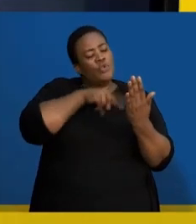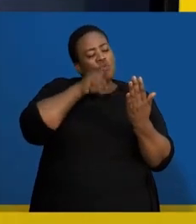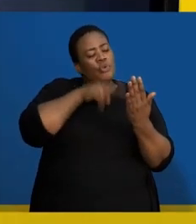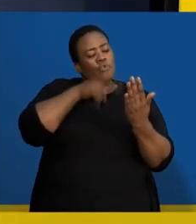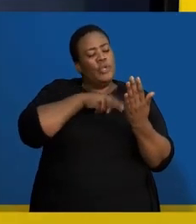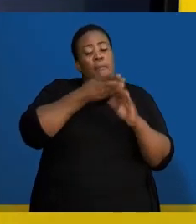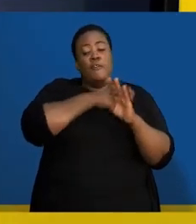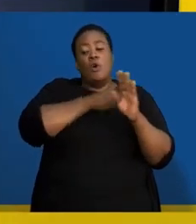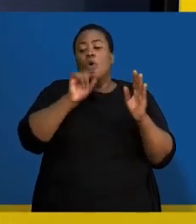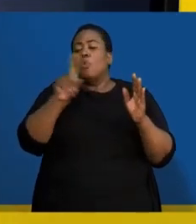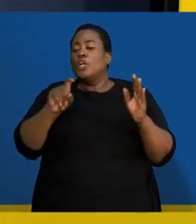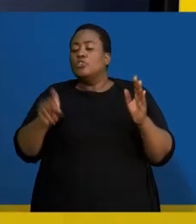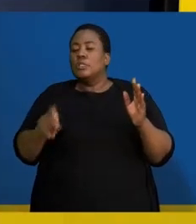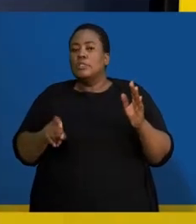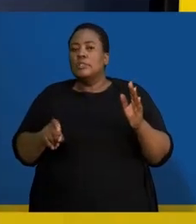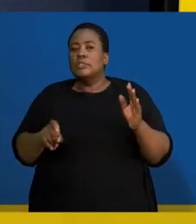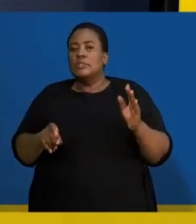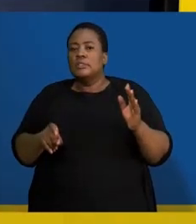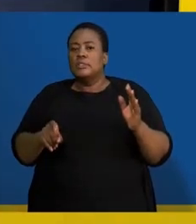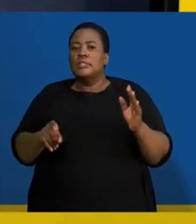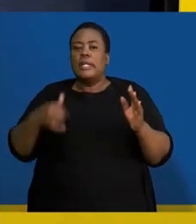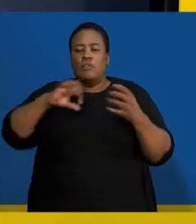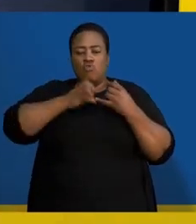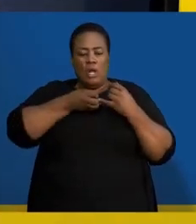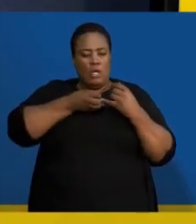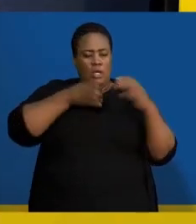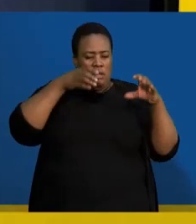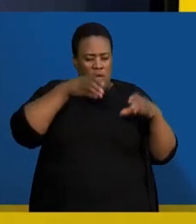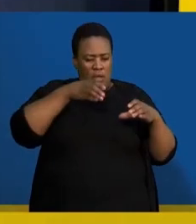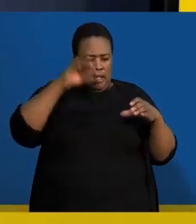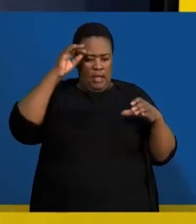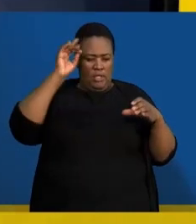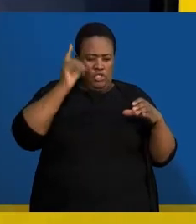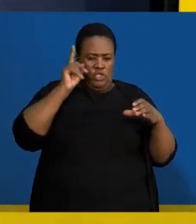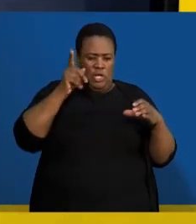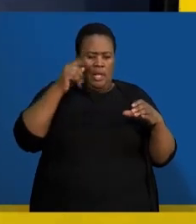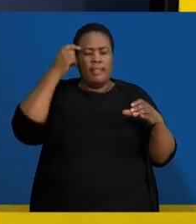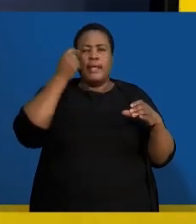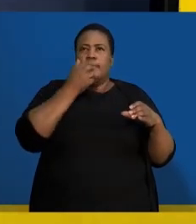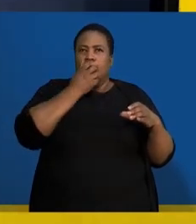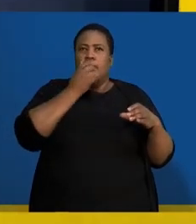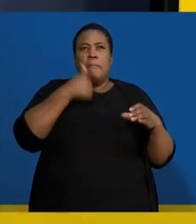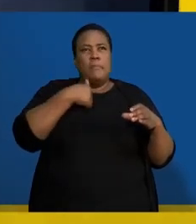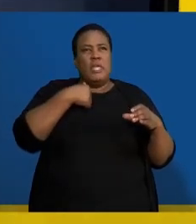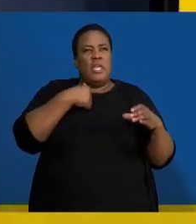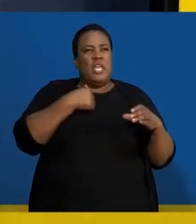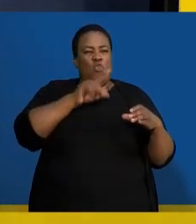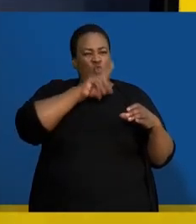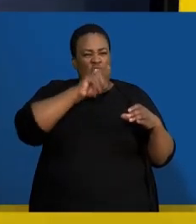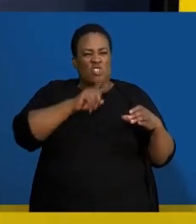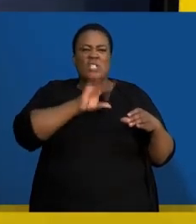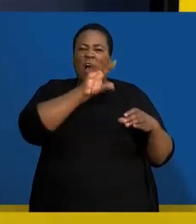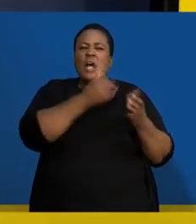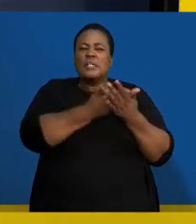the questions and try to put myself in the shoes of a teacher and say, what type of questions would I ask from this source? What